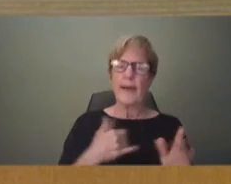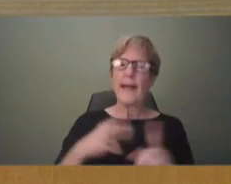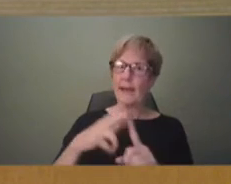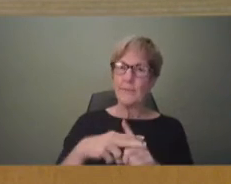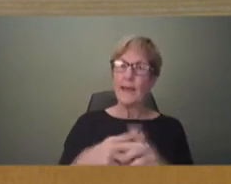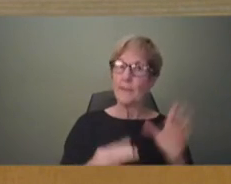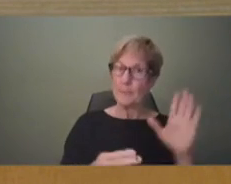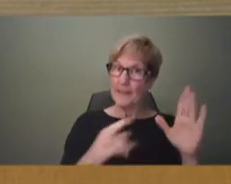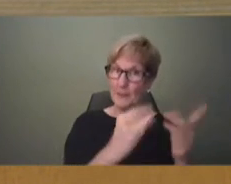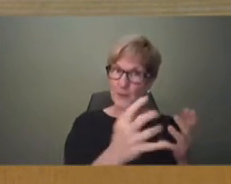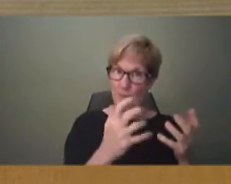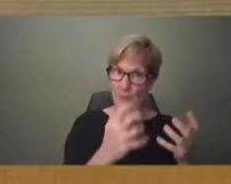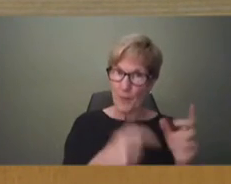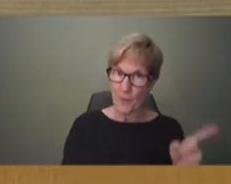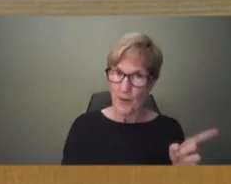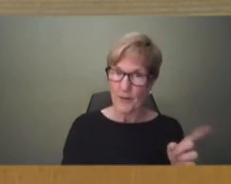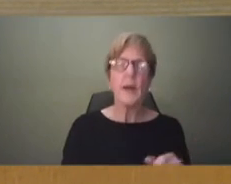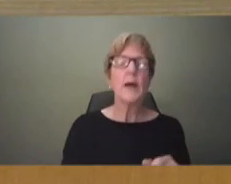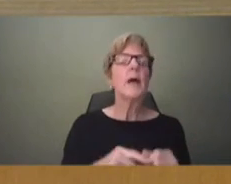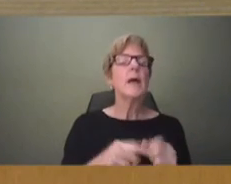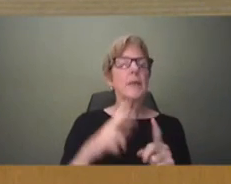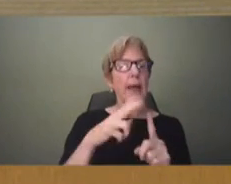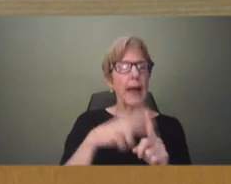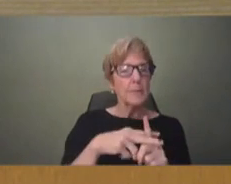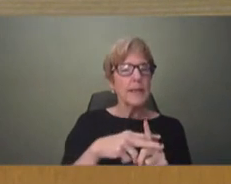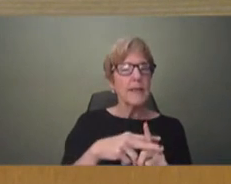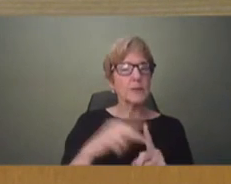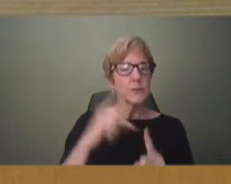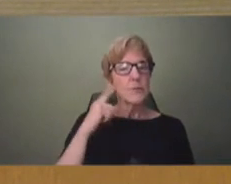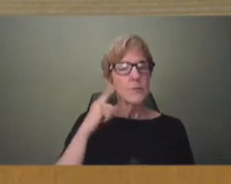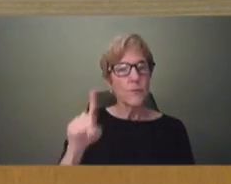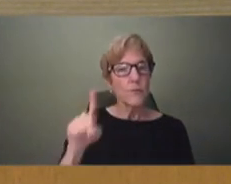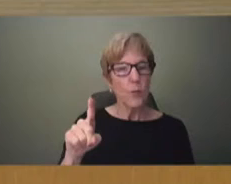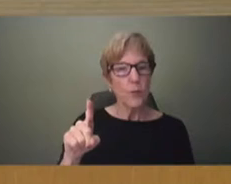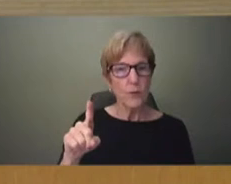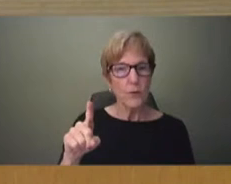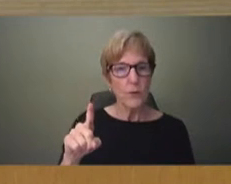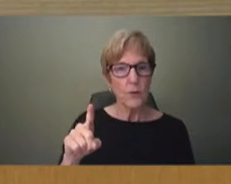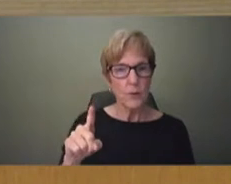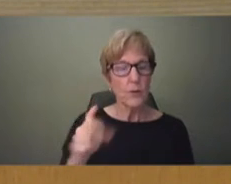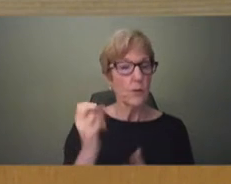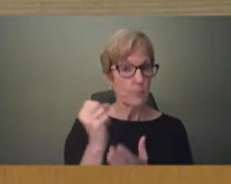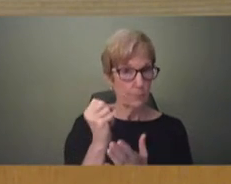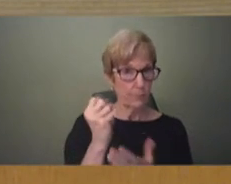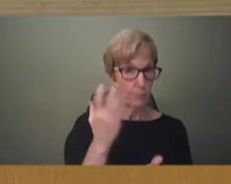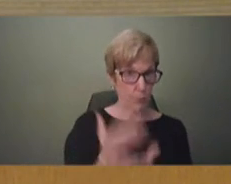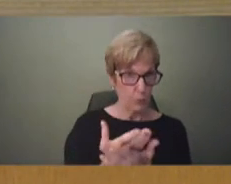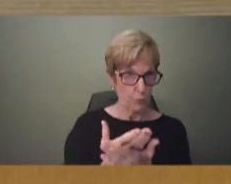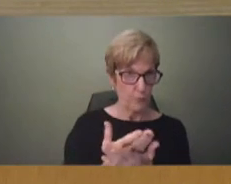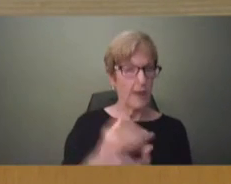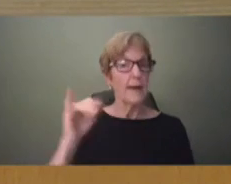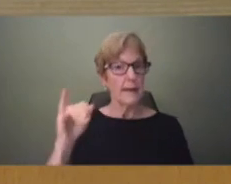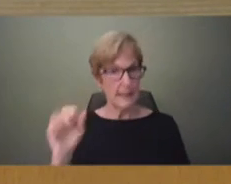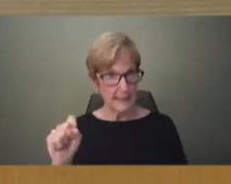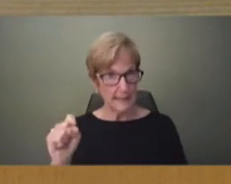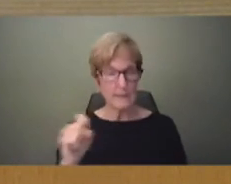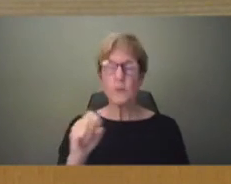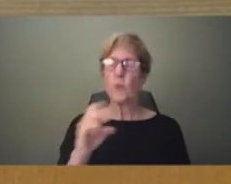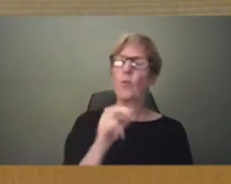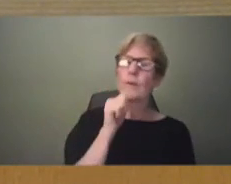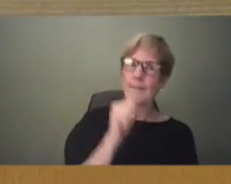they want it the application to get uh to prove that it is or is not a